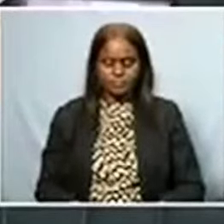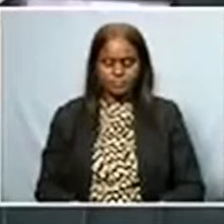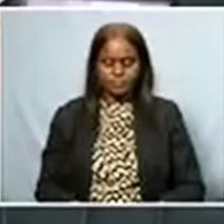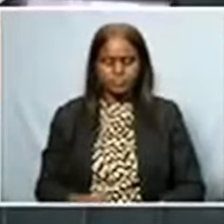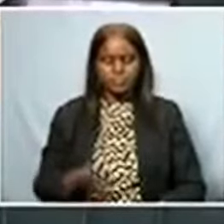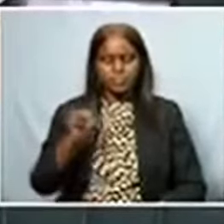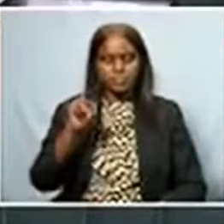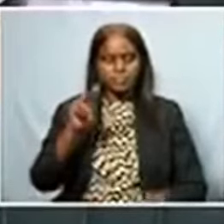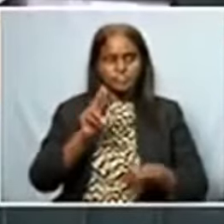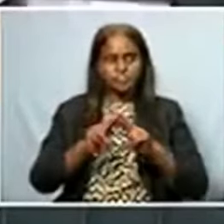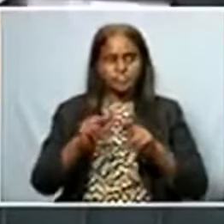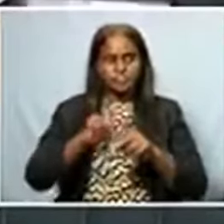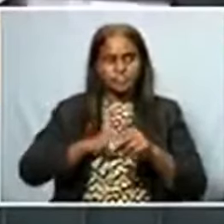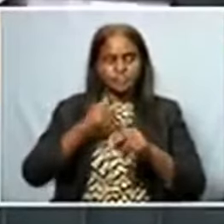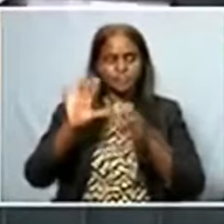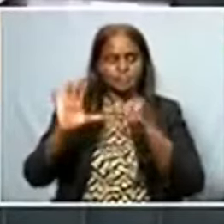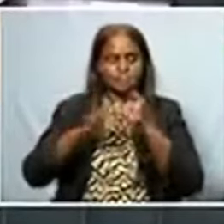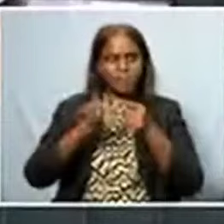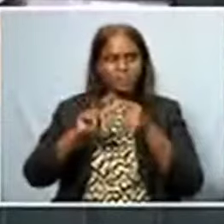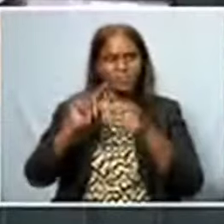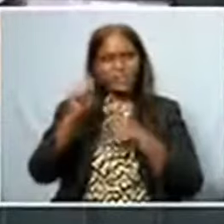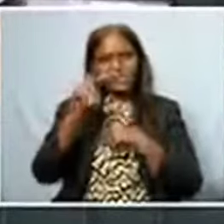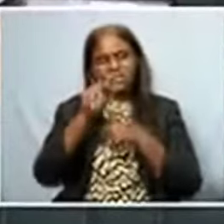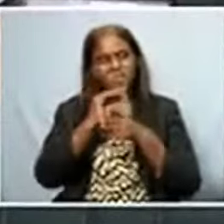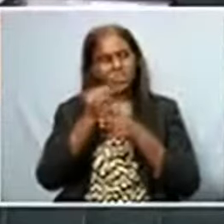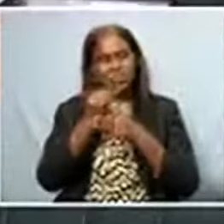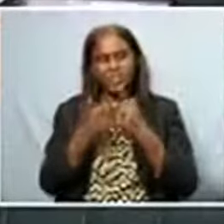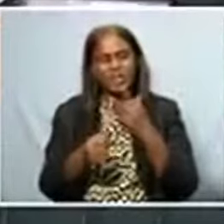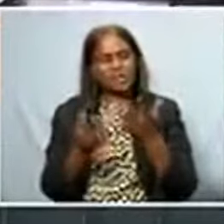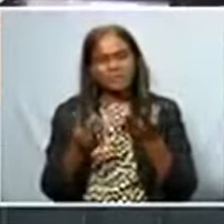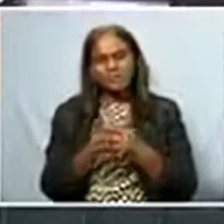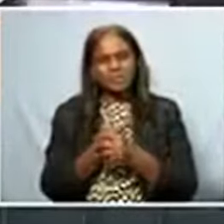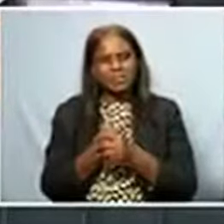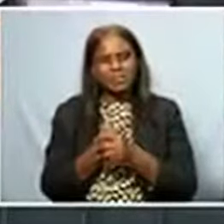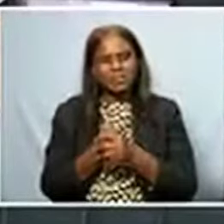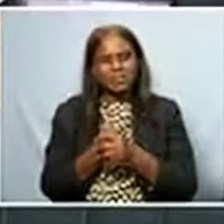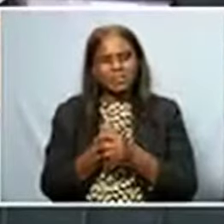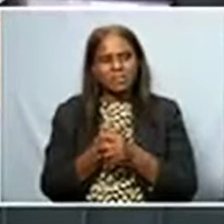Mr. Chairman, are we going back to Order General or not?